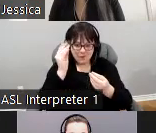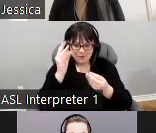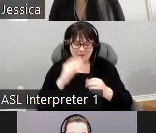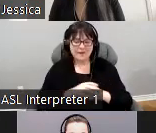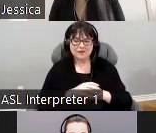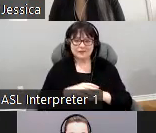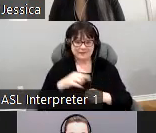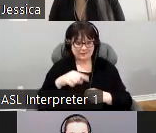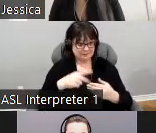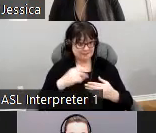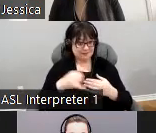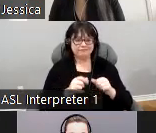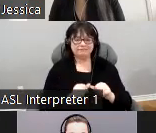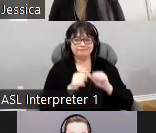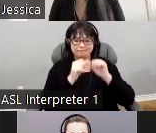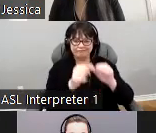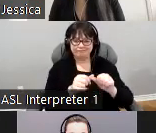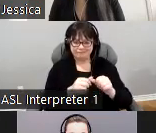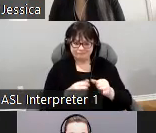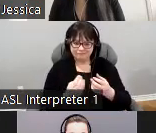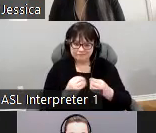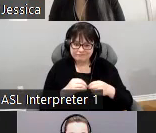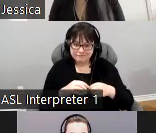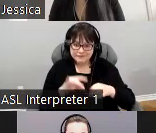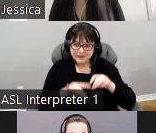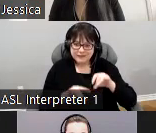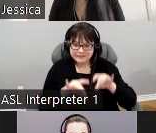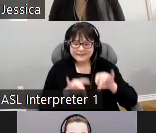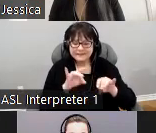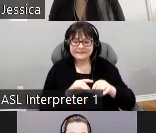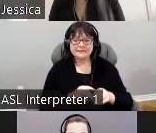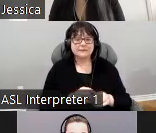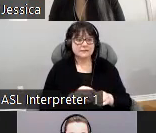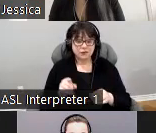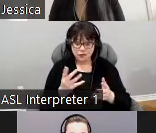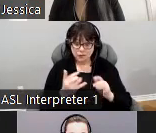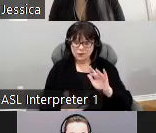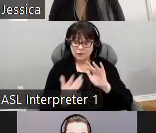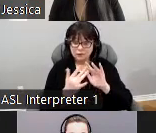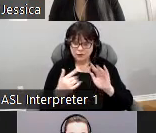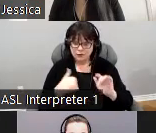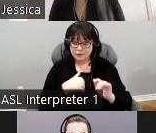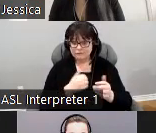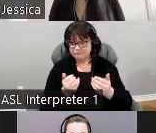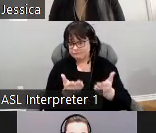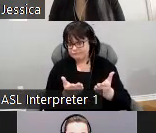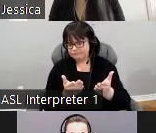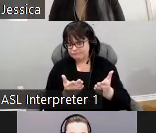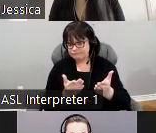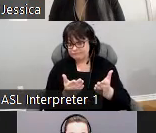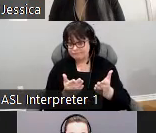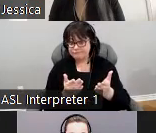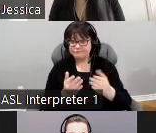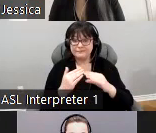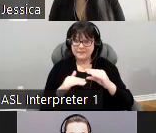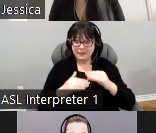this project as we progress. If you are hoping to get in touch with us, our contact information is on this